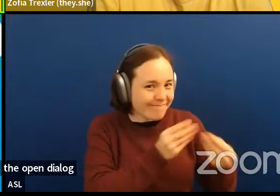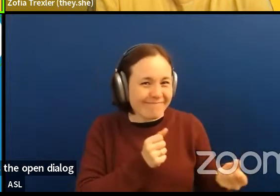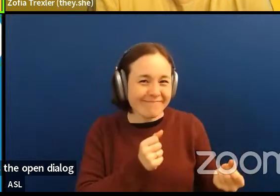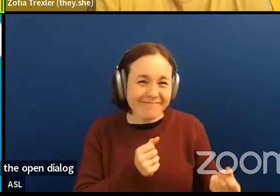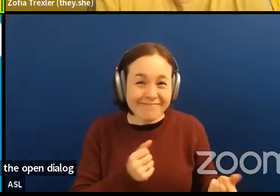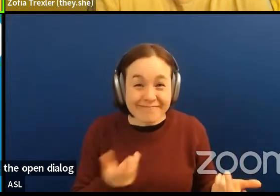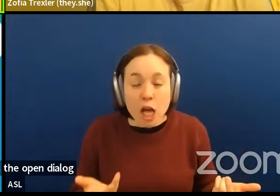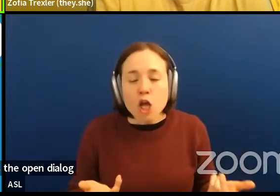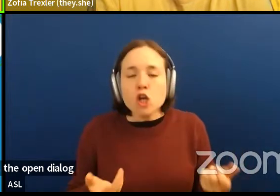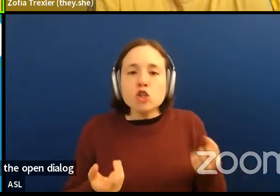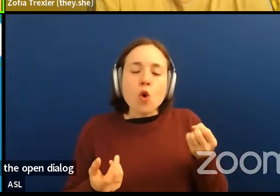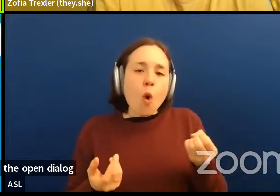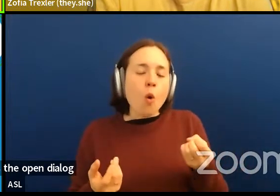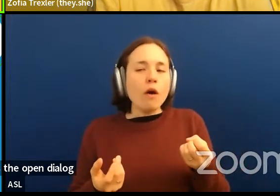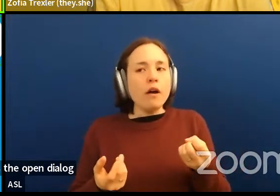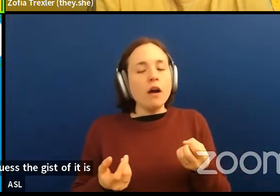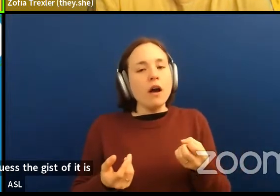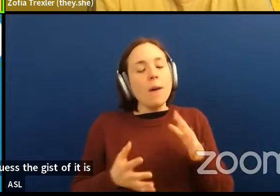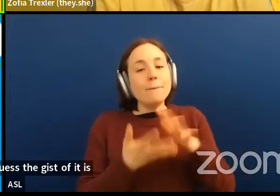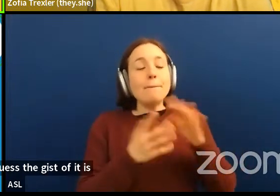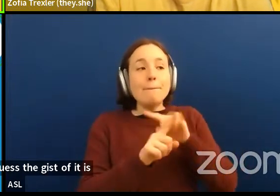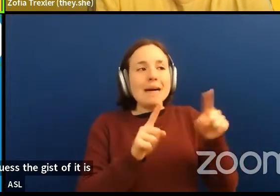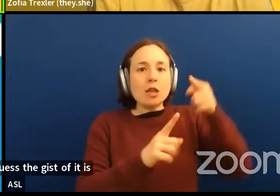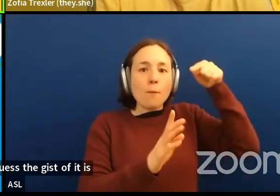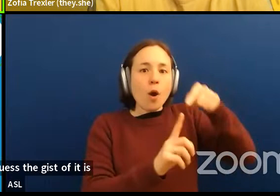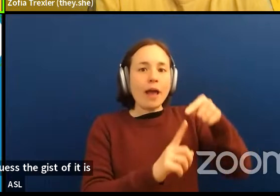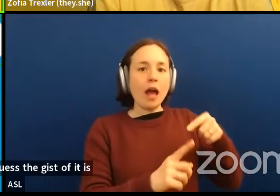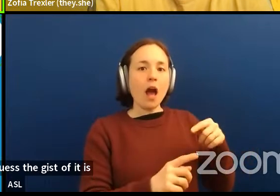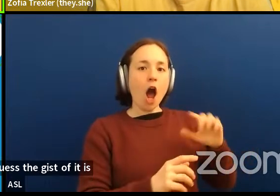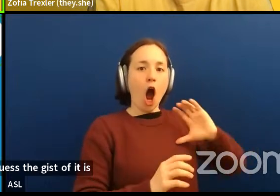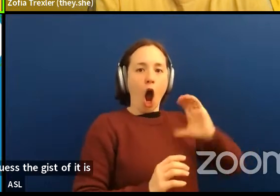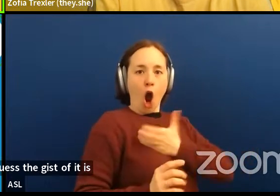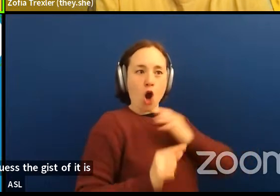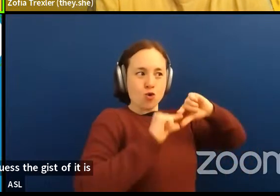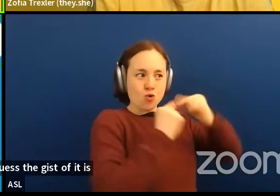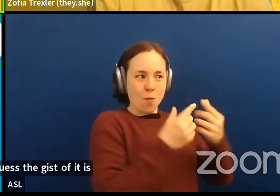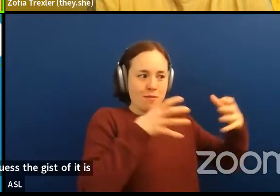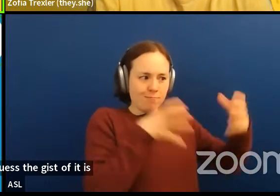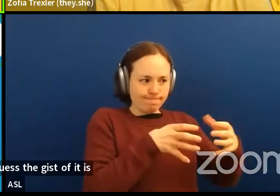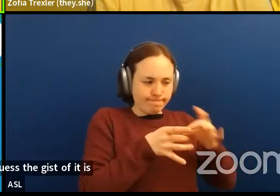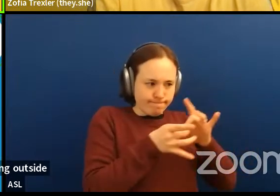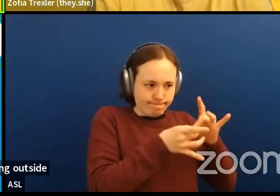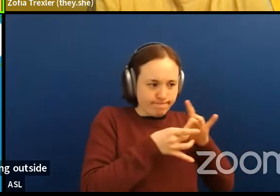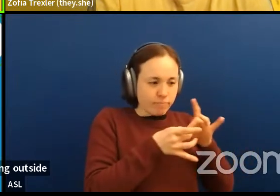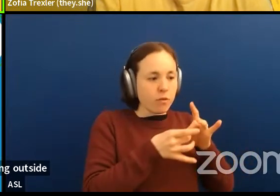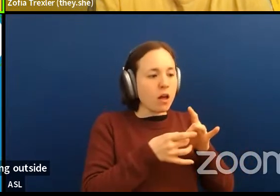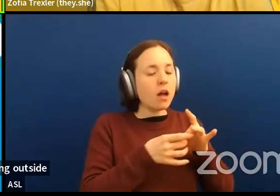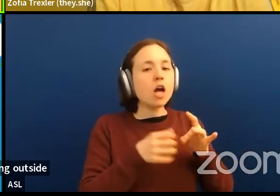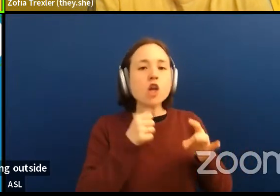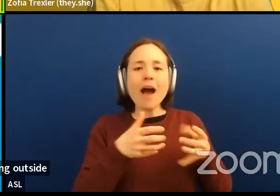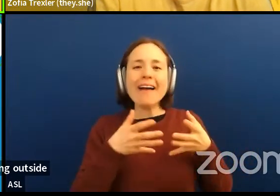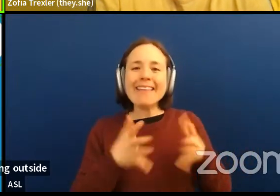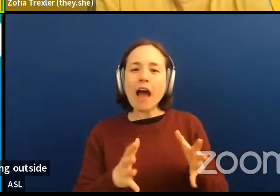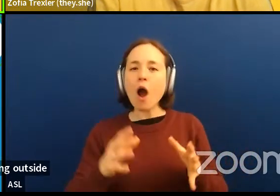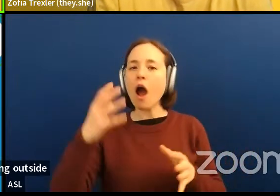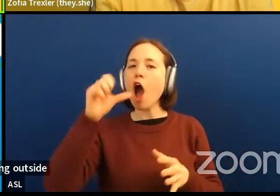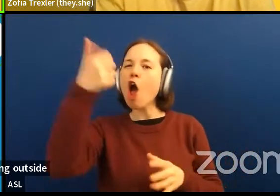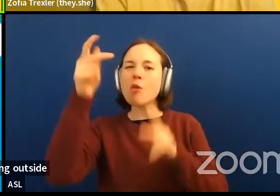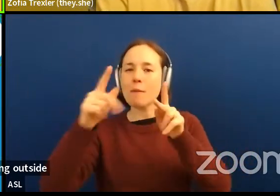like outside folks really delve deeper into it, because I did go through that very much, especially